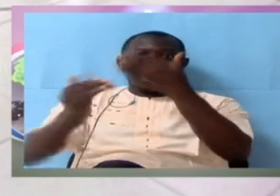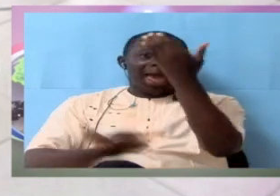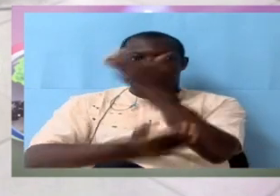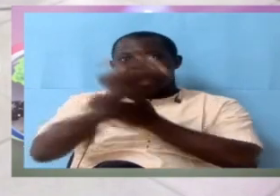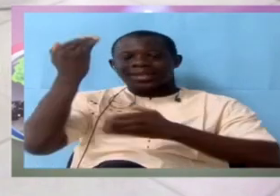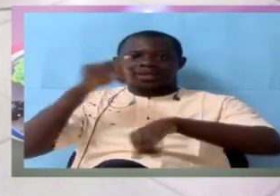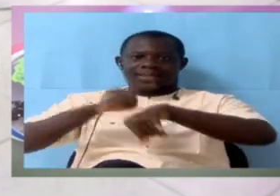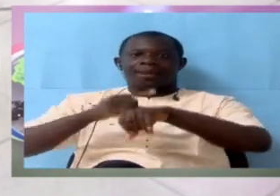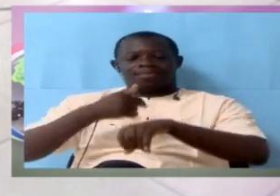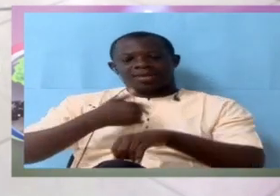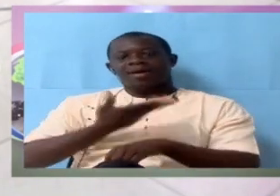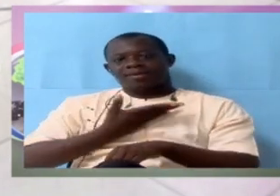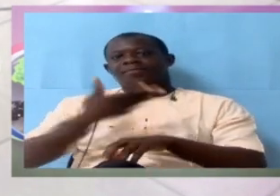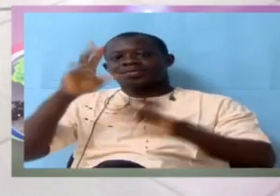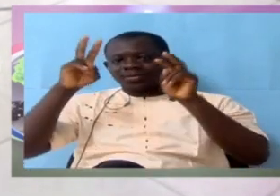time.